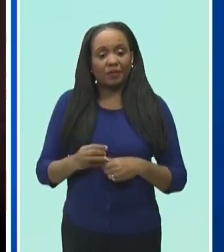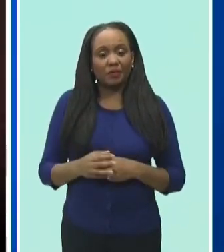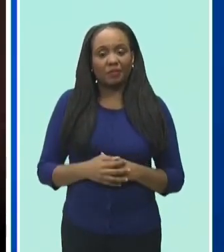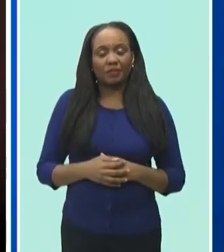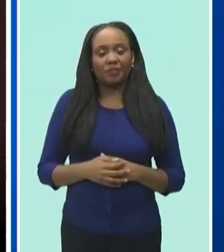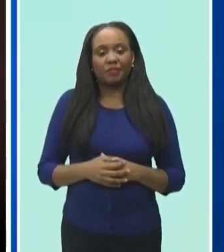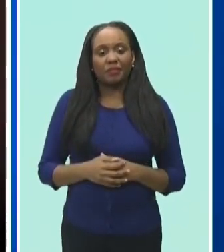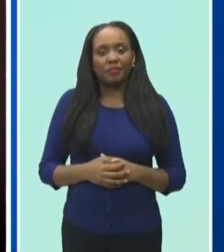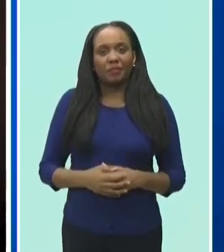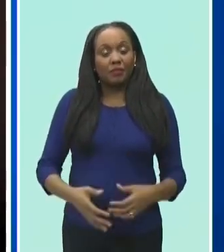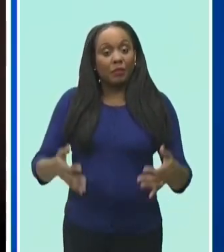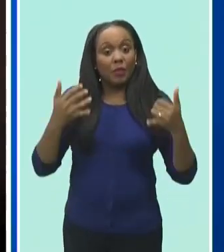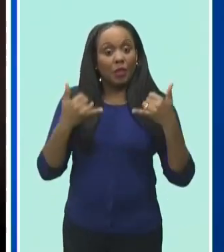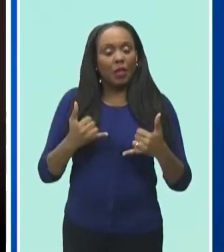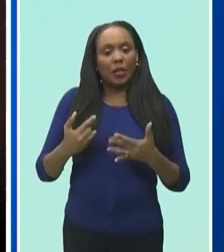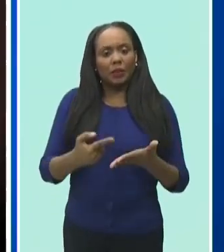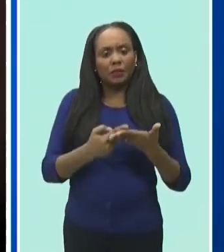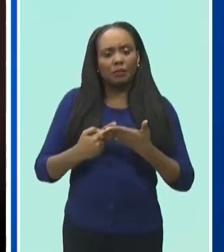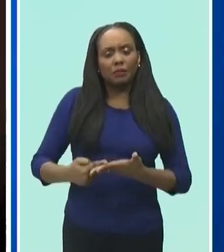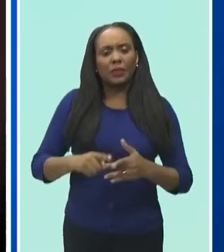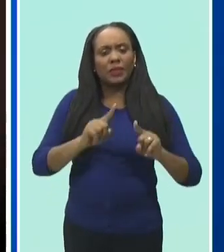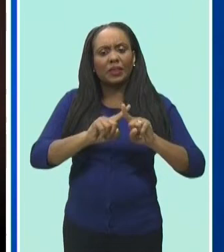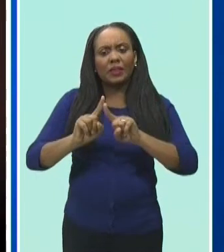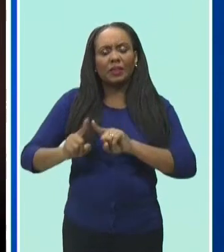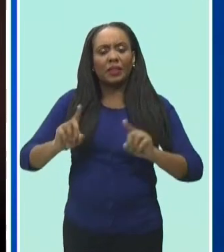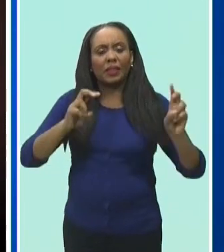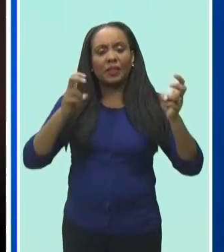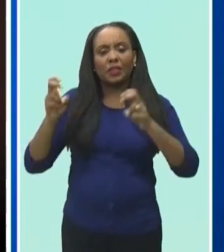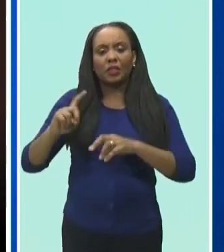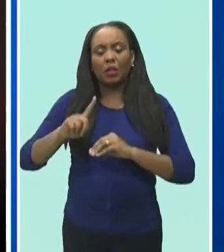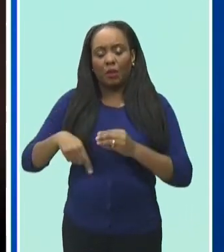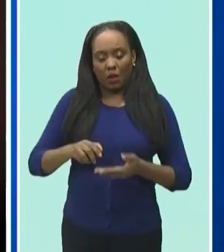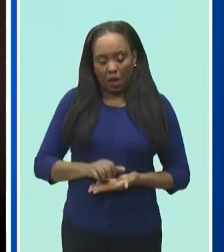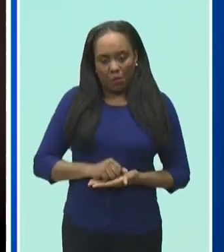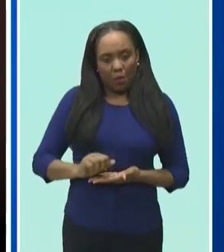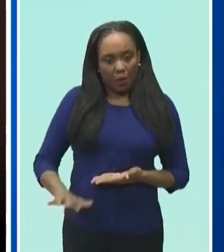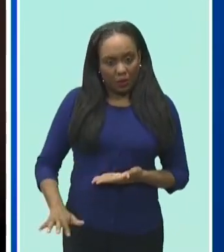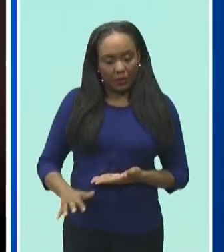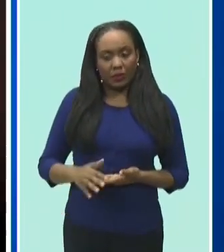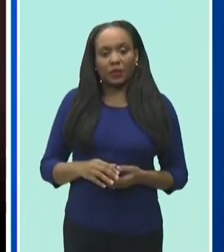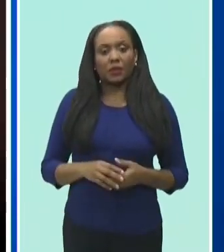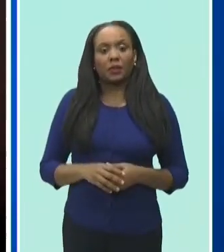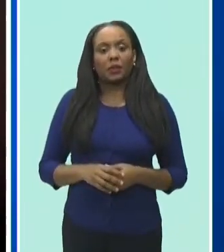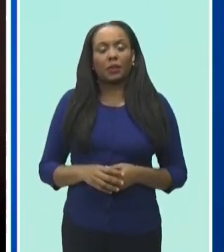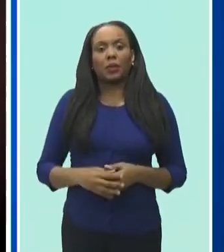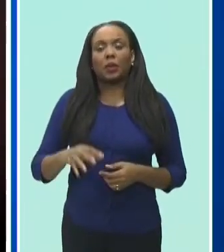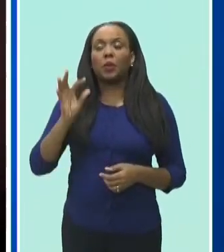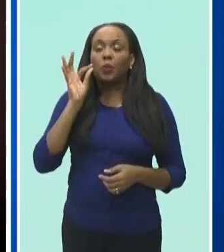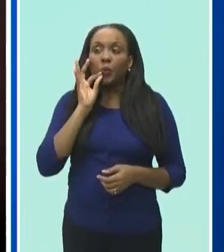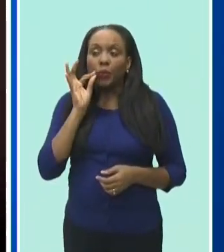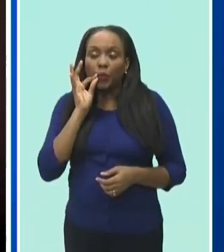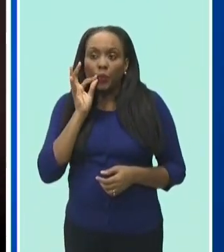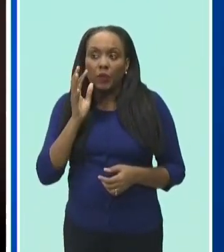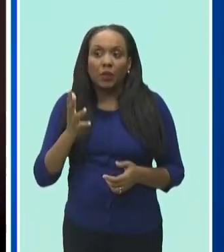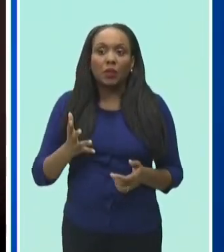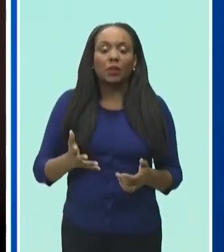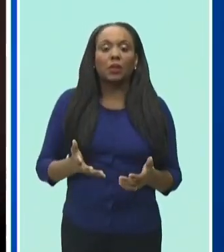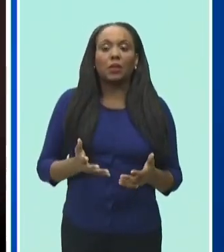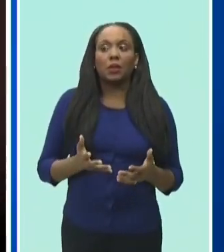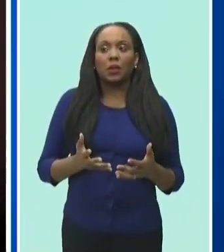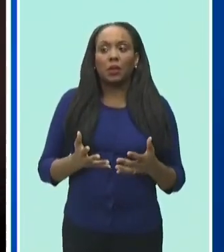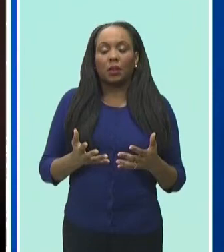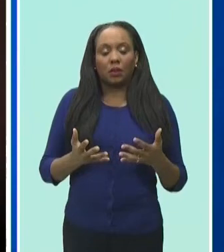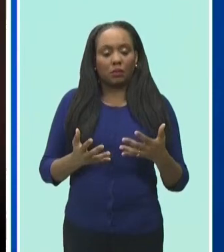moment, we are dealing with issues related to abortion. We are dealing with issues related to marijuana. We are dealing with